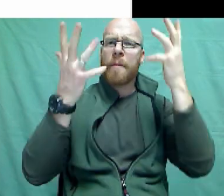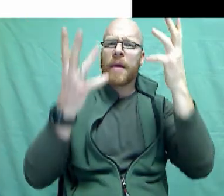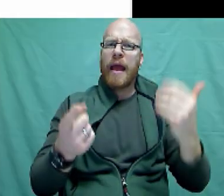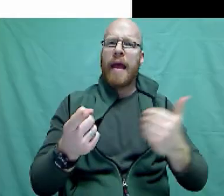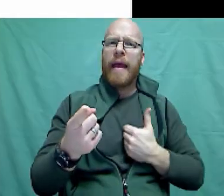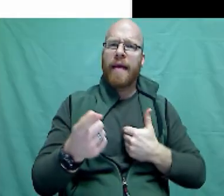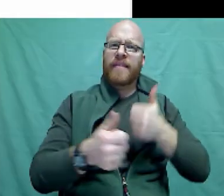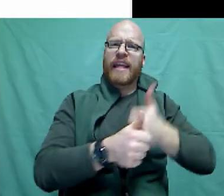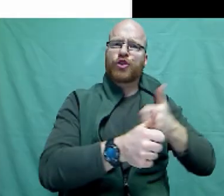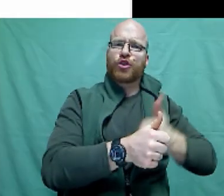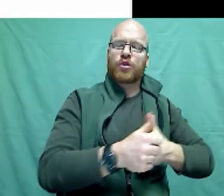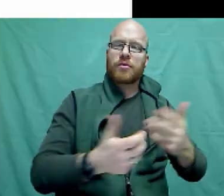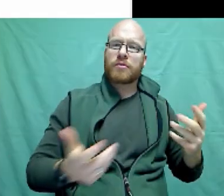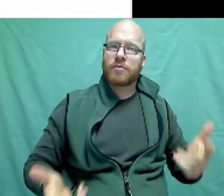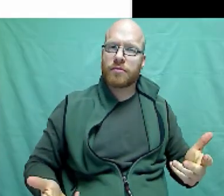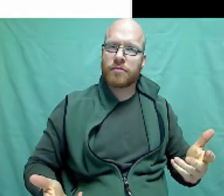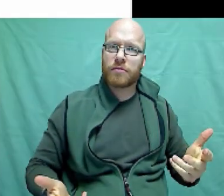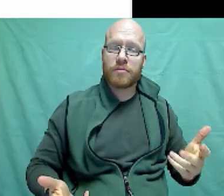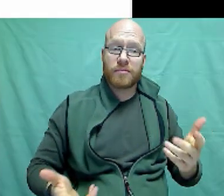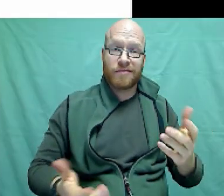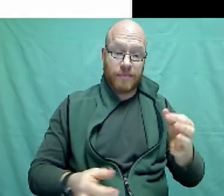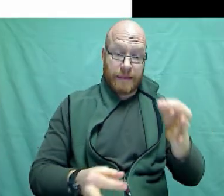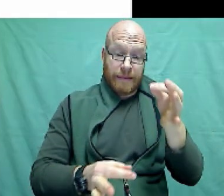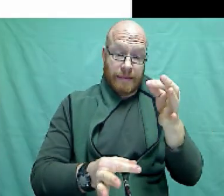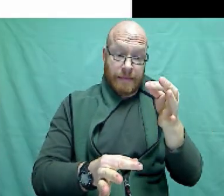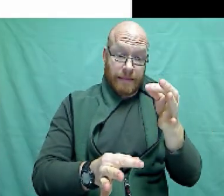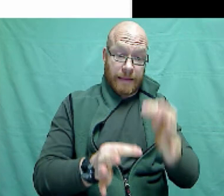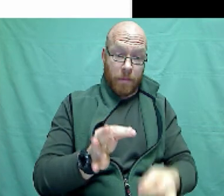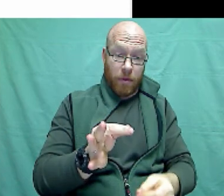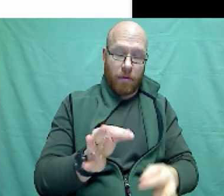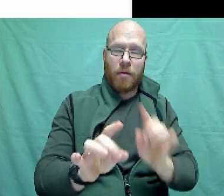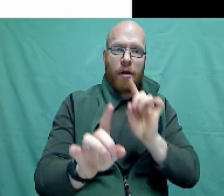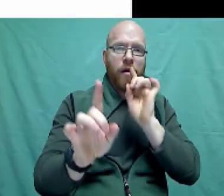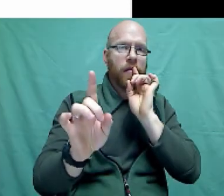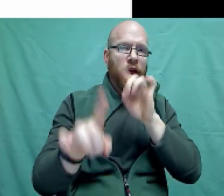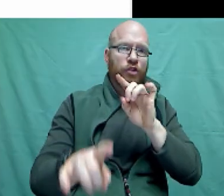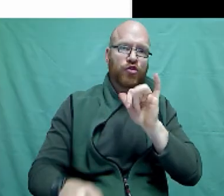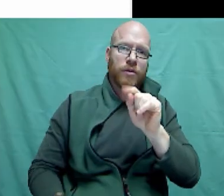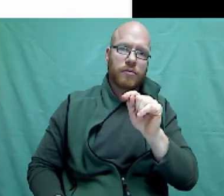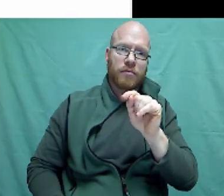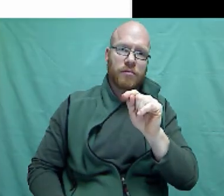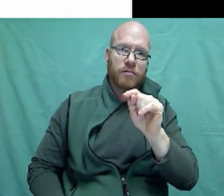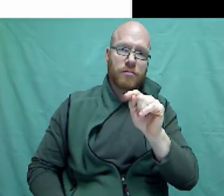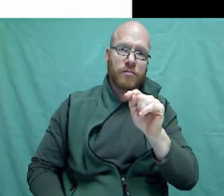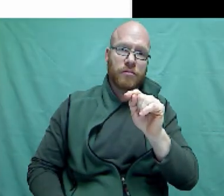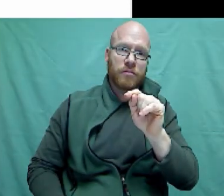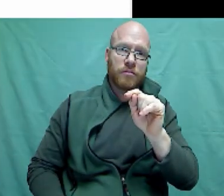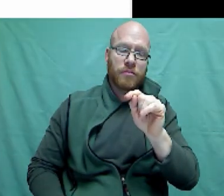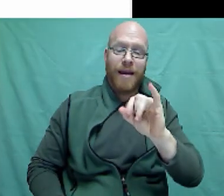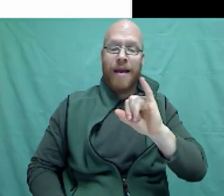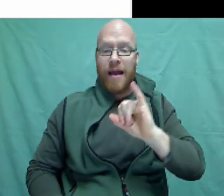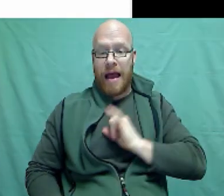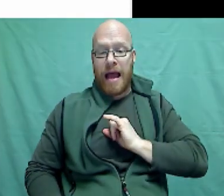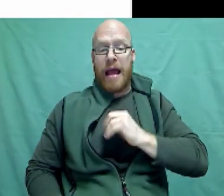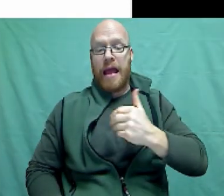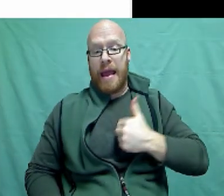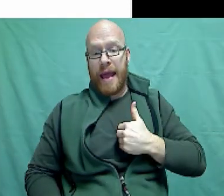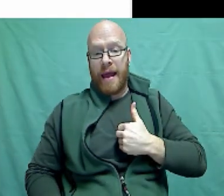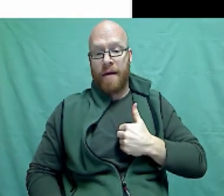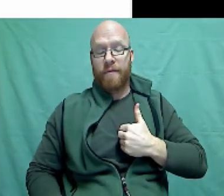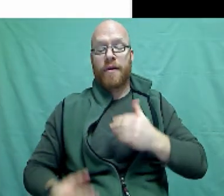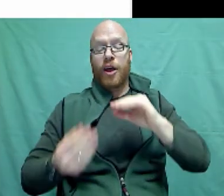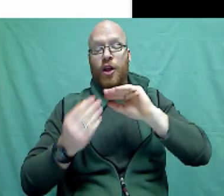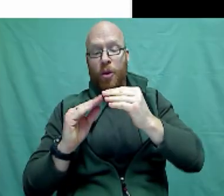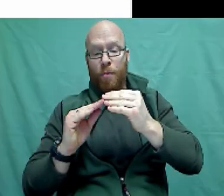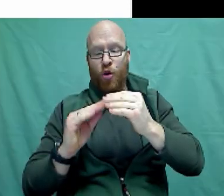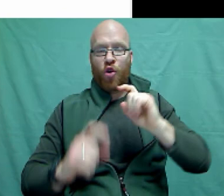How many of each kind of juice does the store have? Now, the simple thing is just to answer the question. I